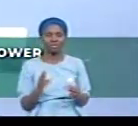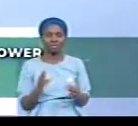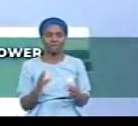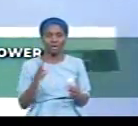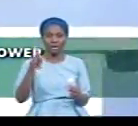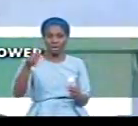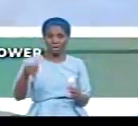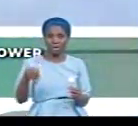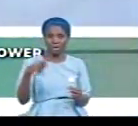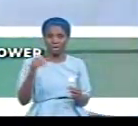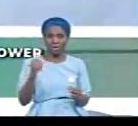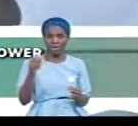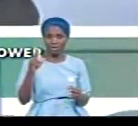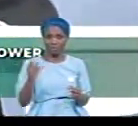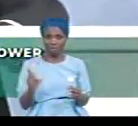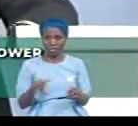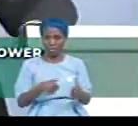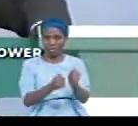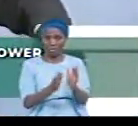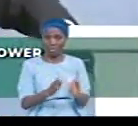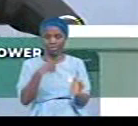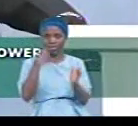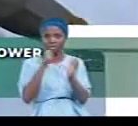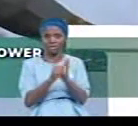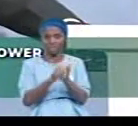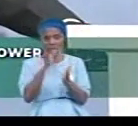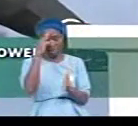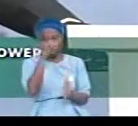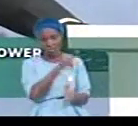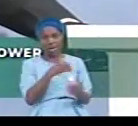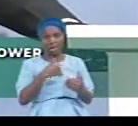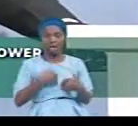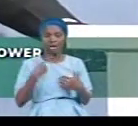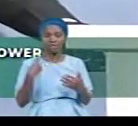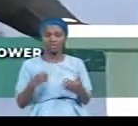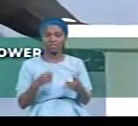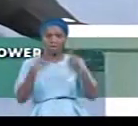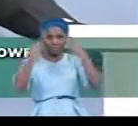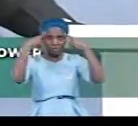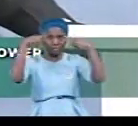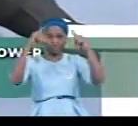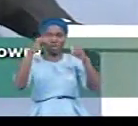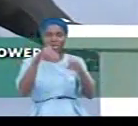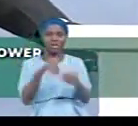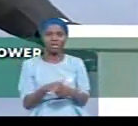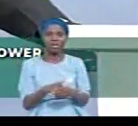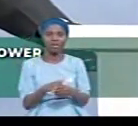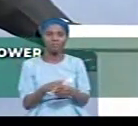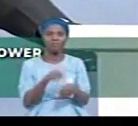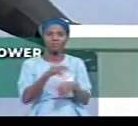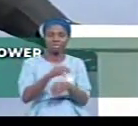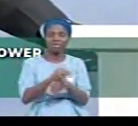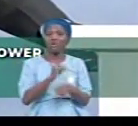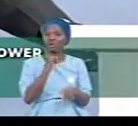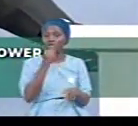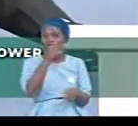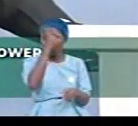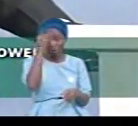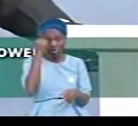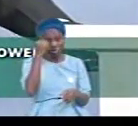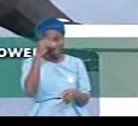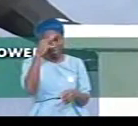saying, he had the breakthrough in ministry, not because it was of